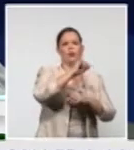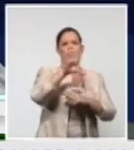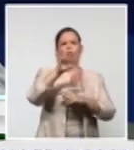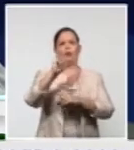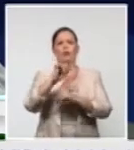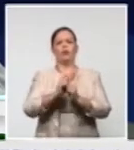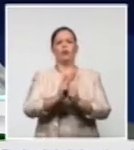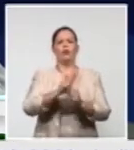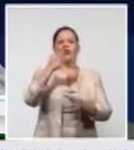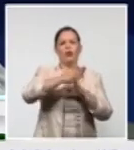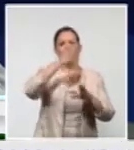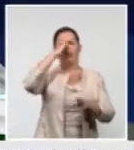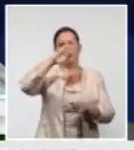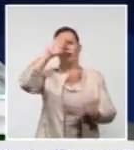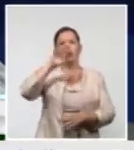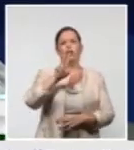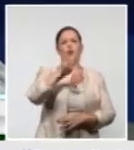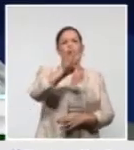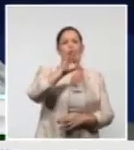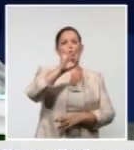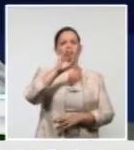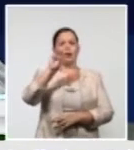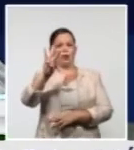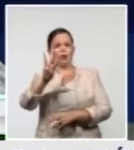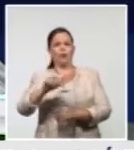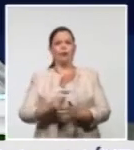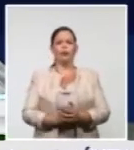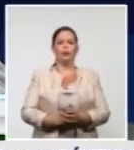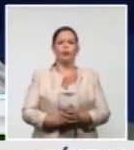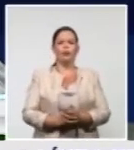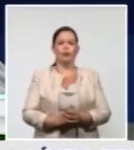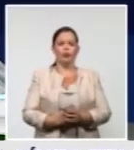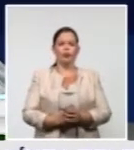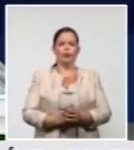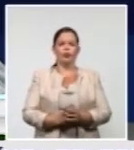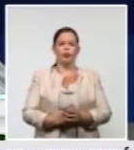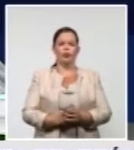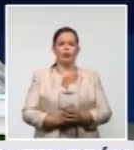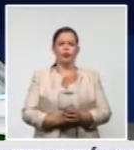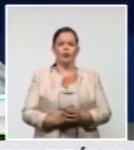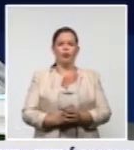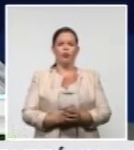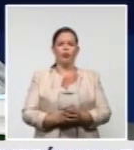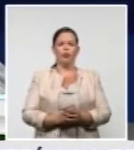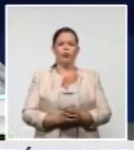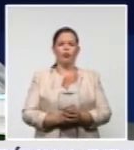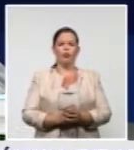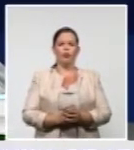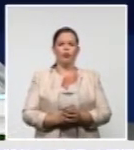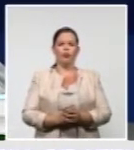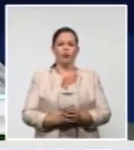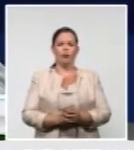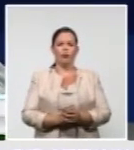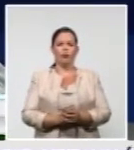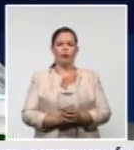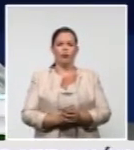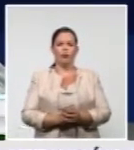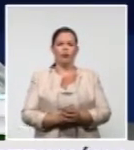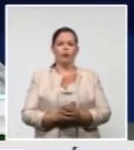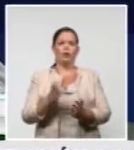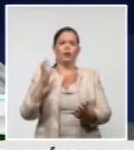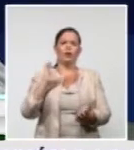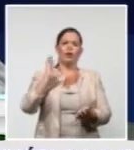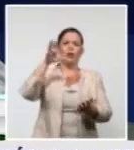283 in Santiago de Cuba's Hygiene, Epidemiology and Microbiology Center, 24 in the